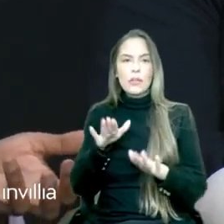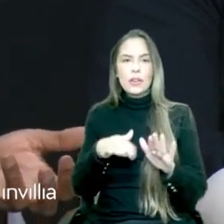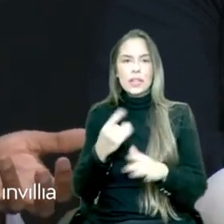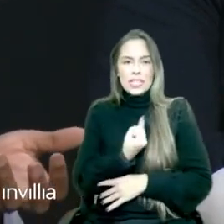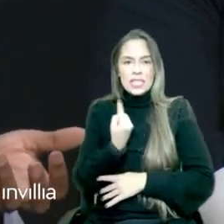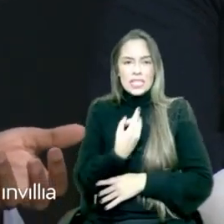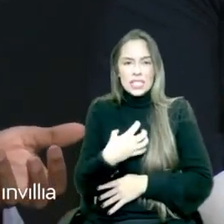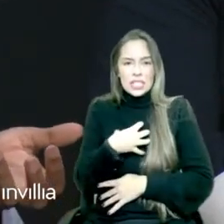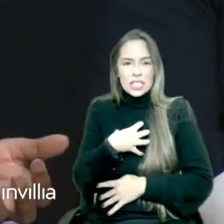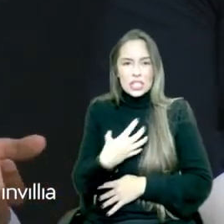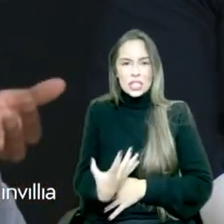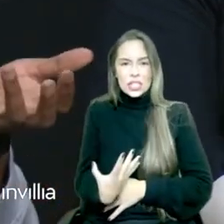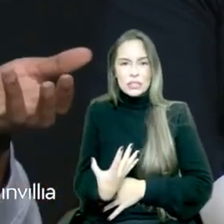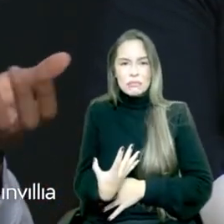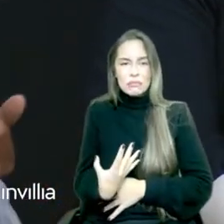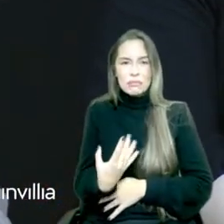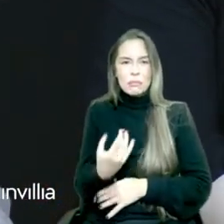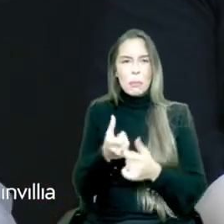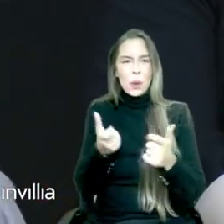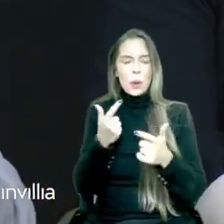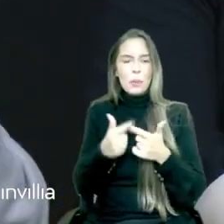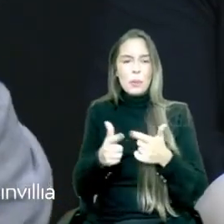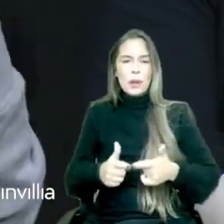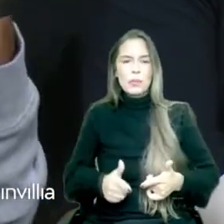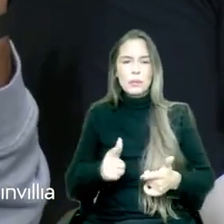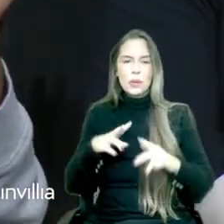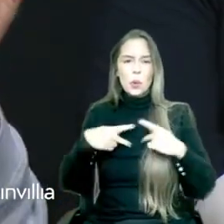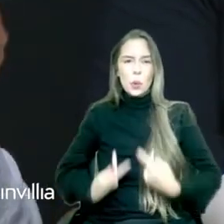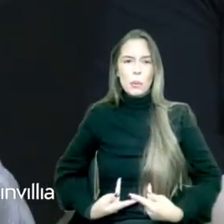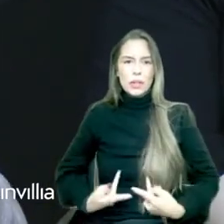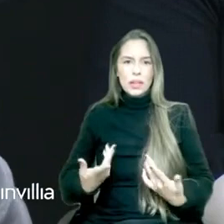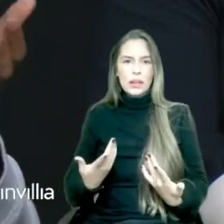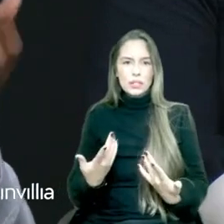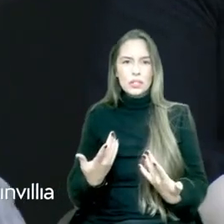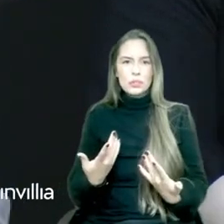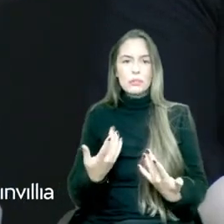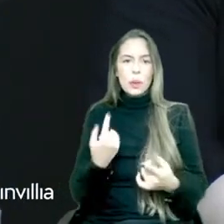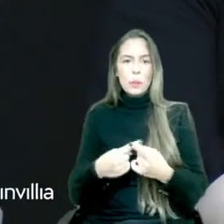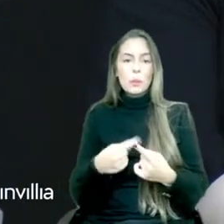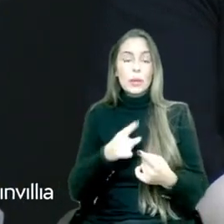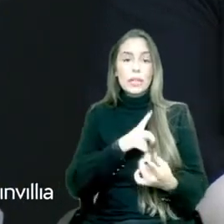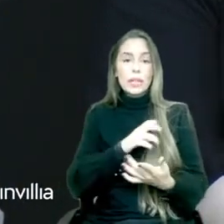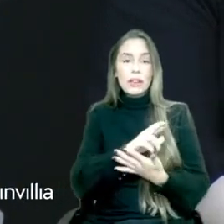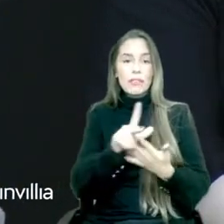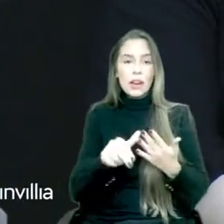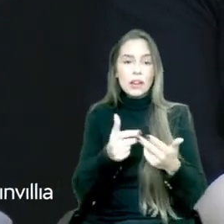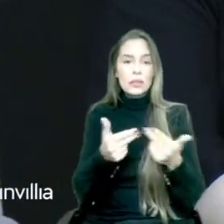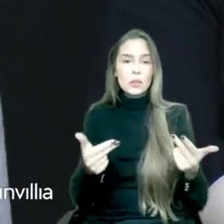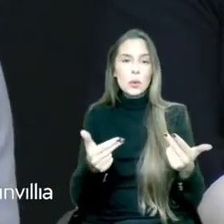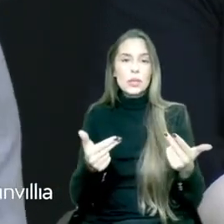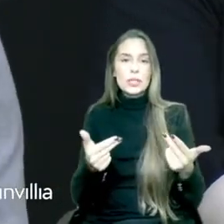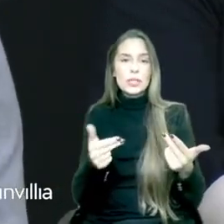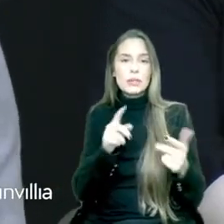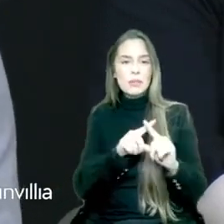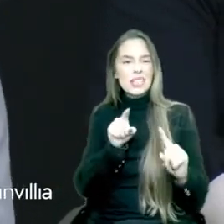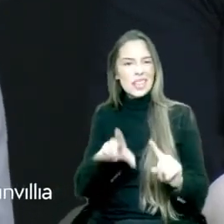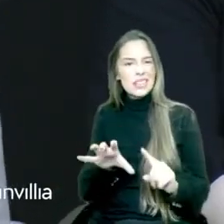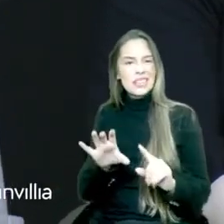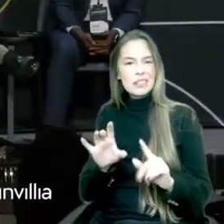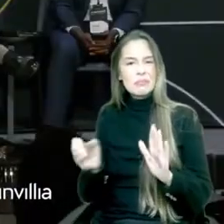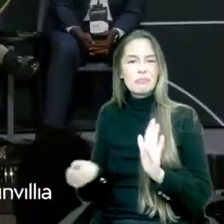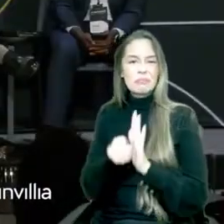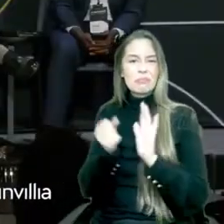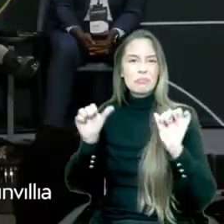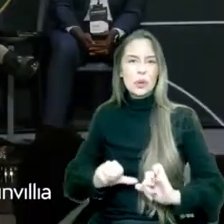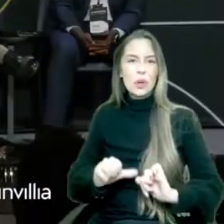huge problem for humankind, so I'm worried about that. There's so many other things I'm worried about, but this one, definitely. Thank you, Sashank. Please,